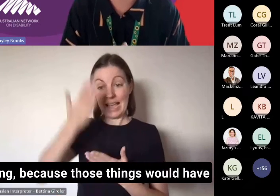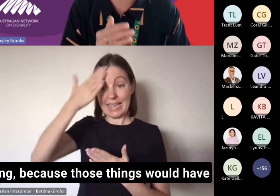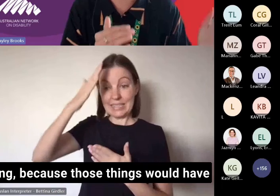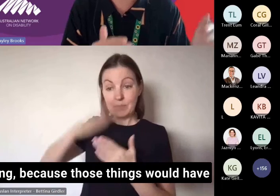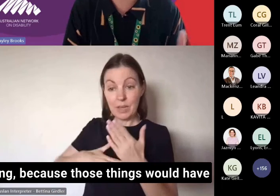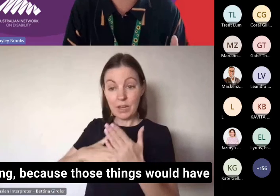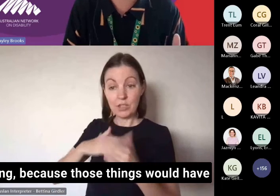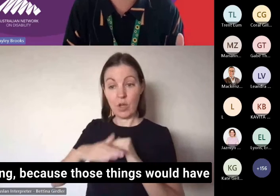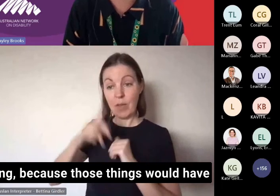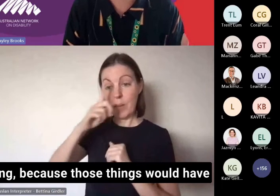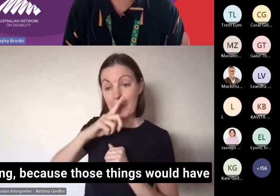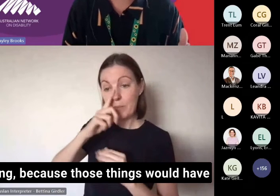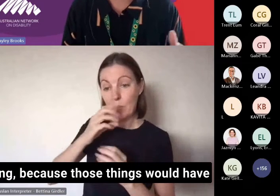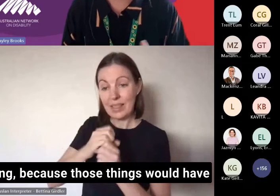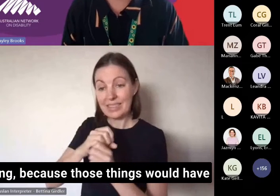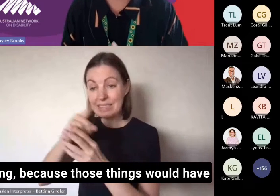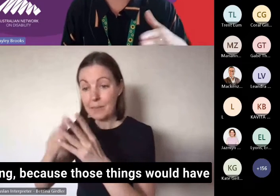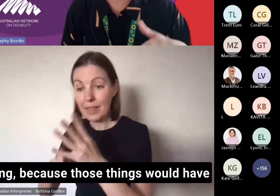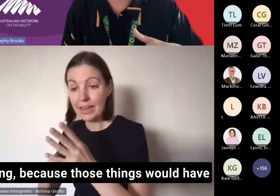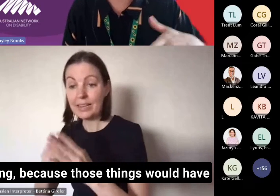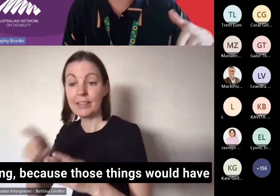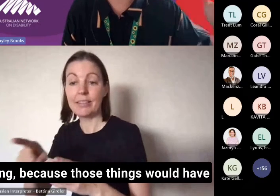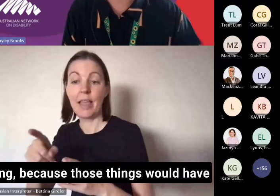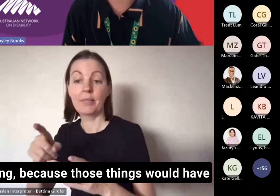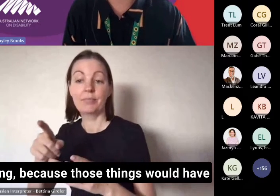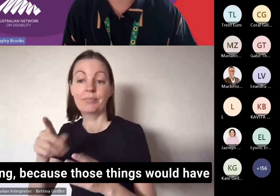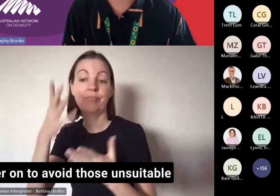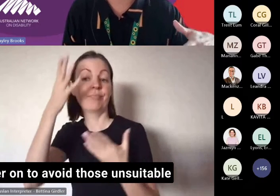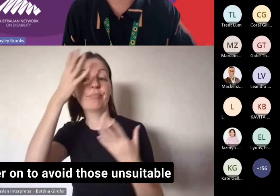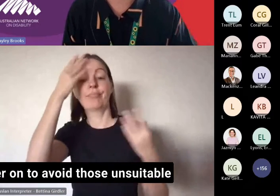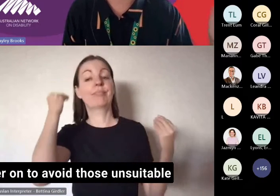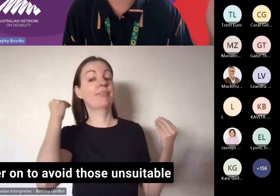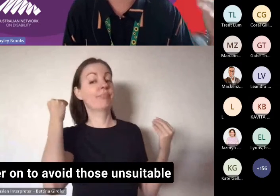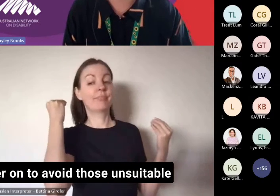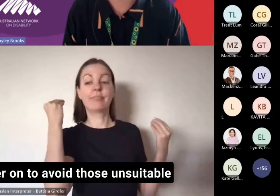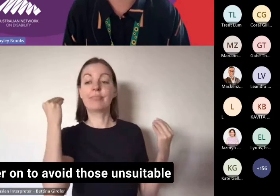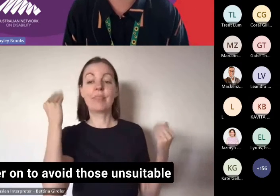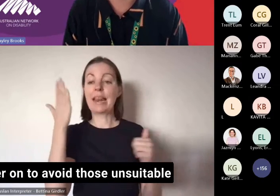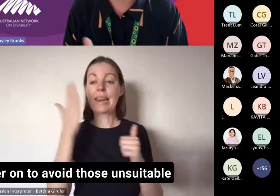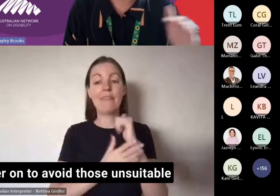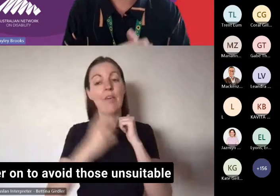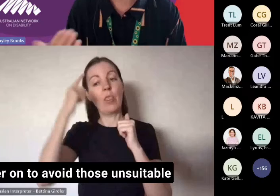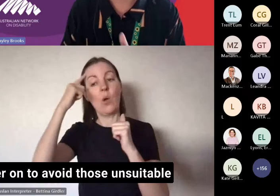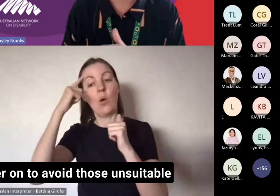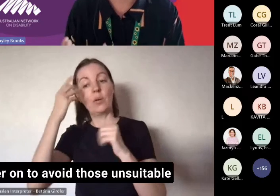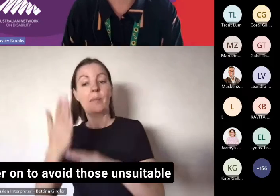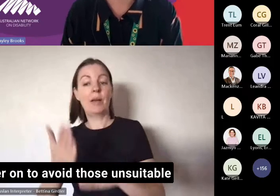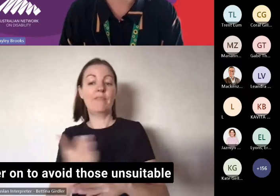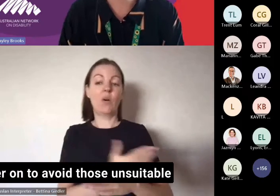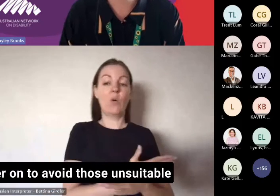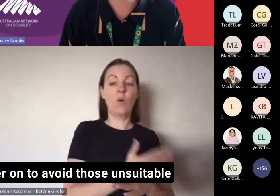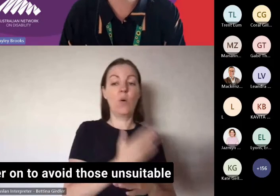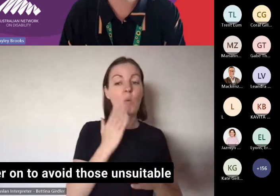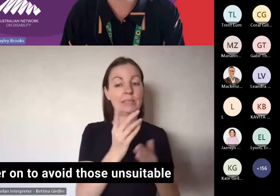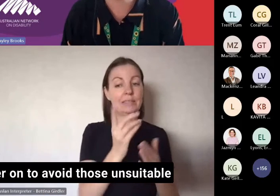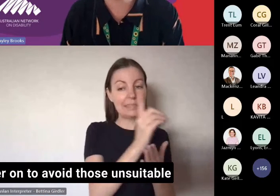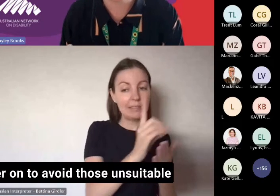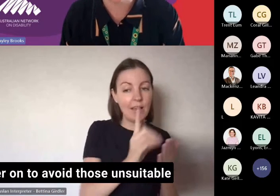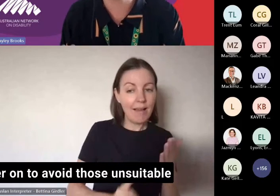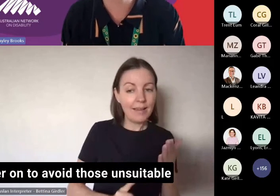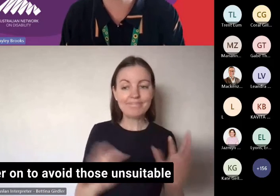been embedded from the beginning, because those things would have been picked up earlier on to avoid